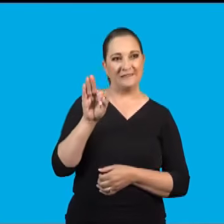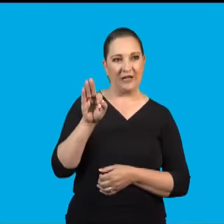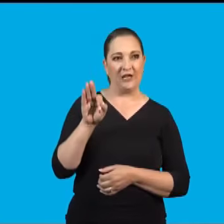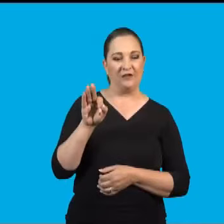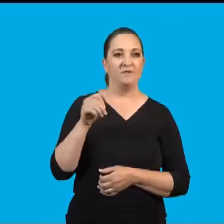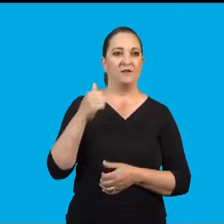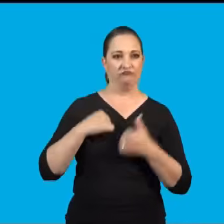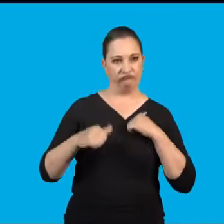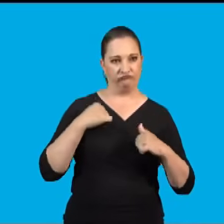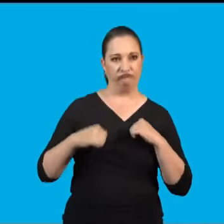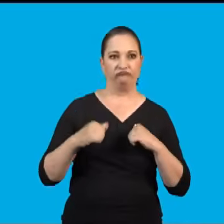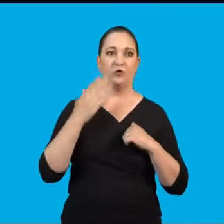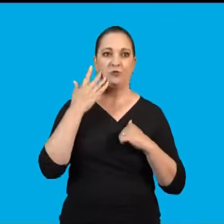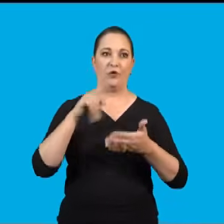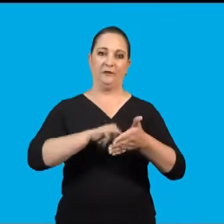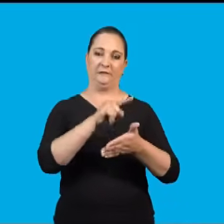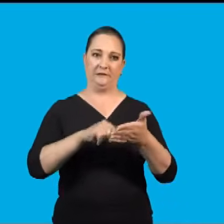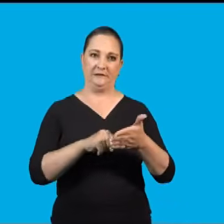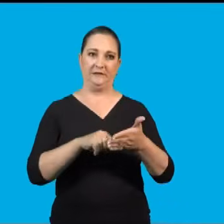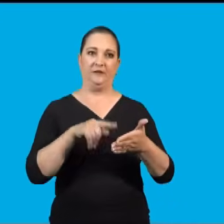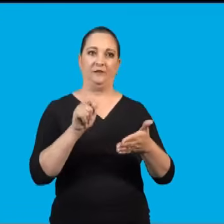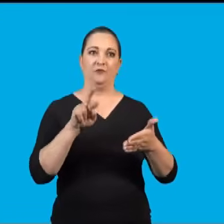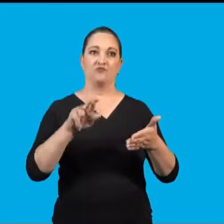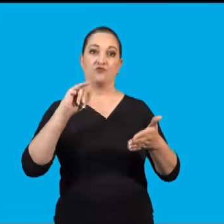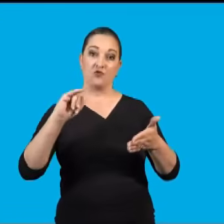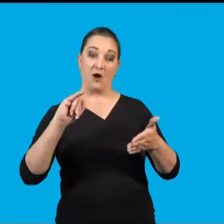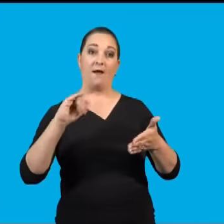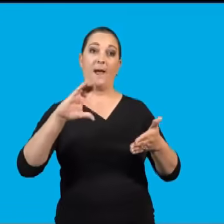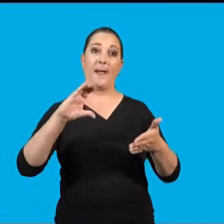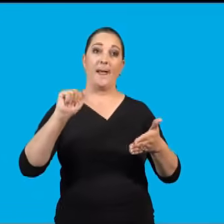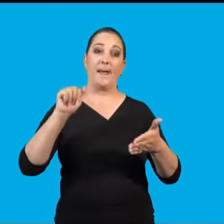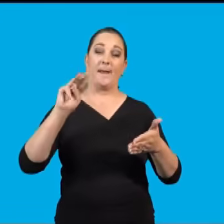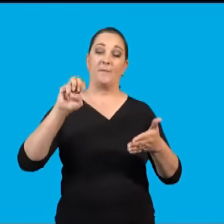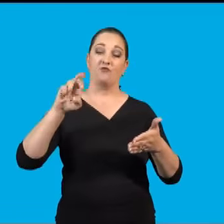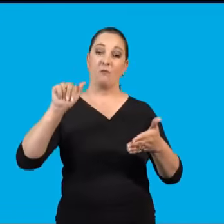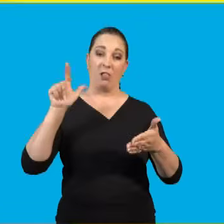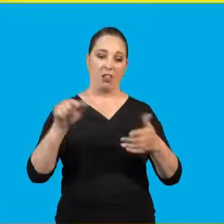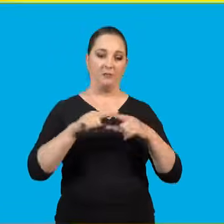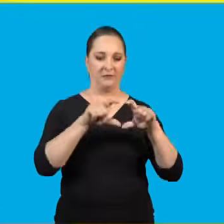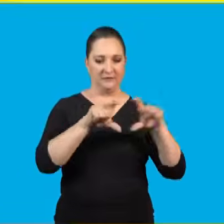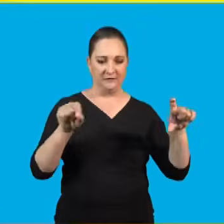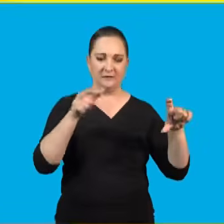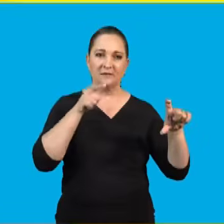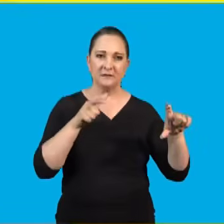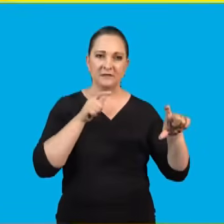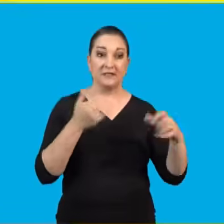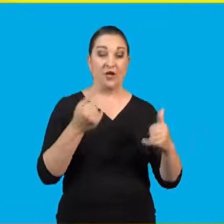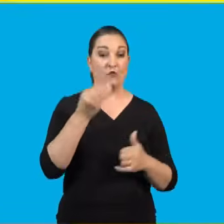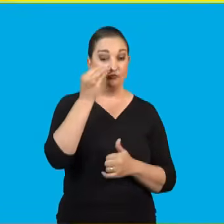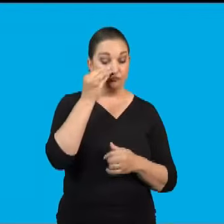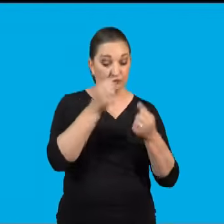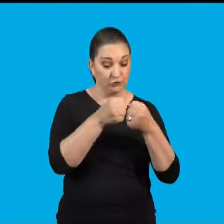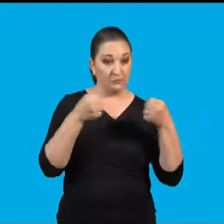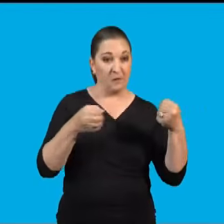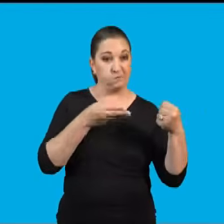the elections for the tricameral parliament. That is out of 2 marks. The caption reads, the source below, taken from